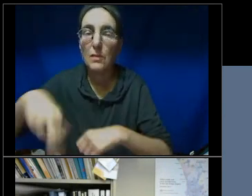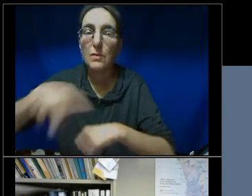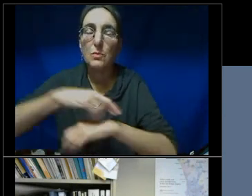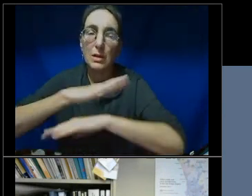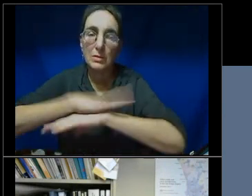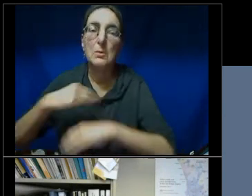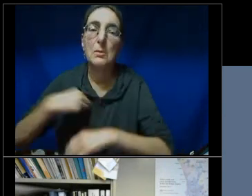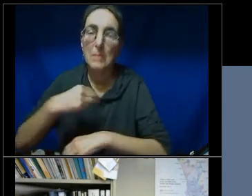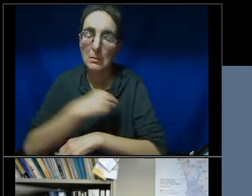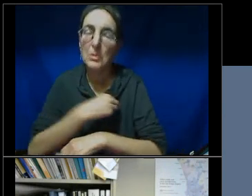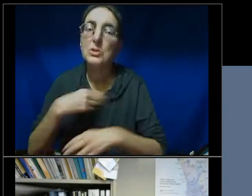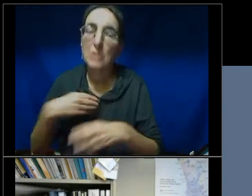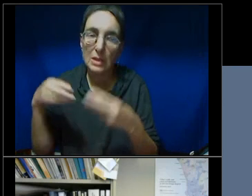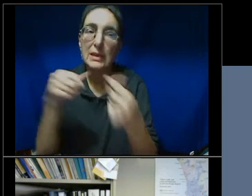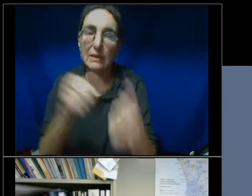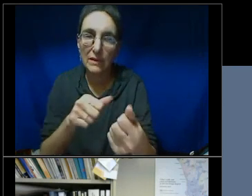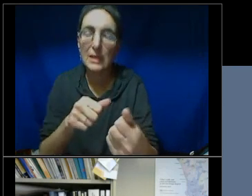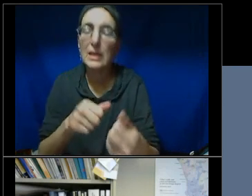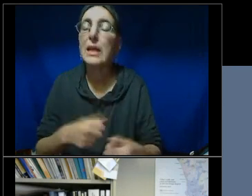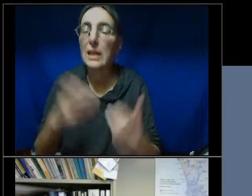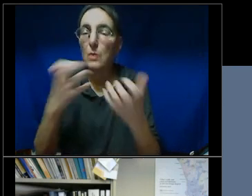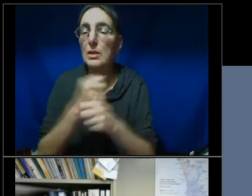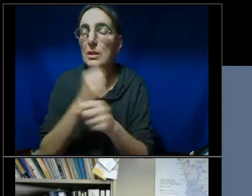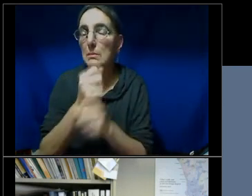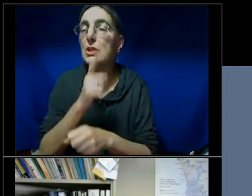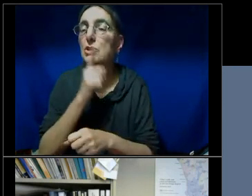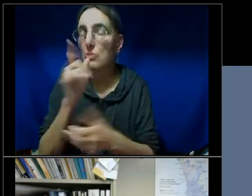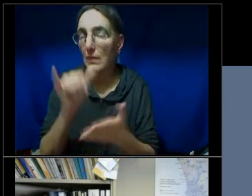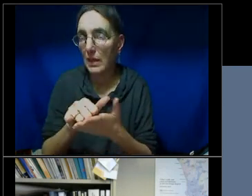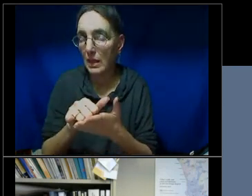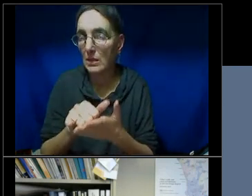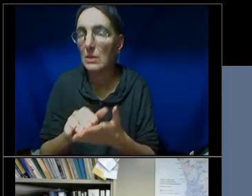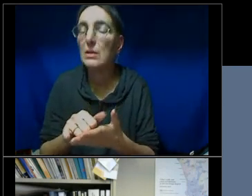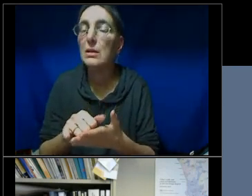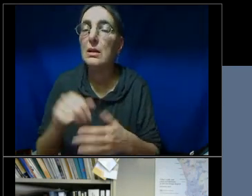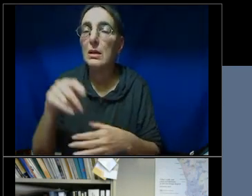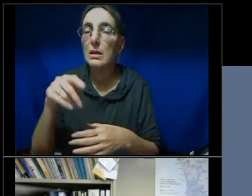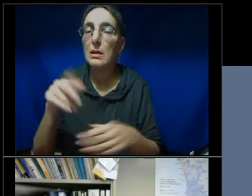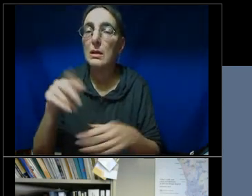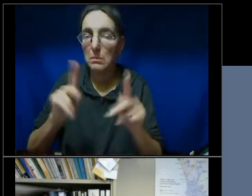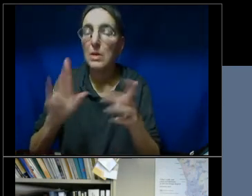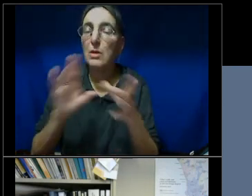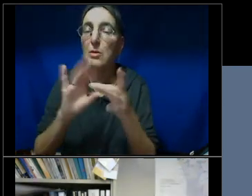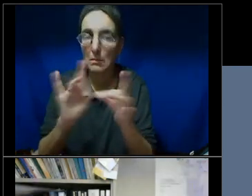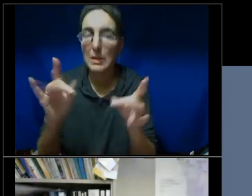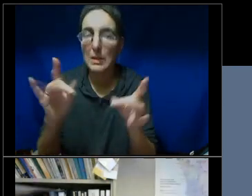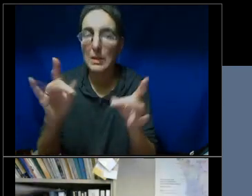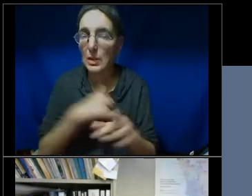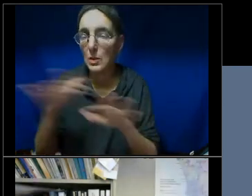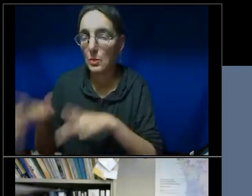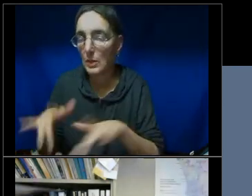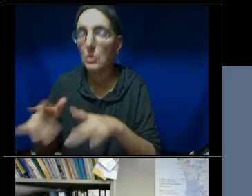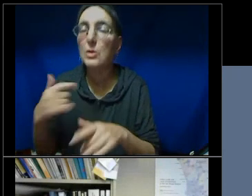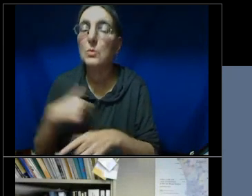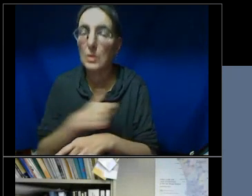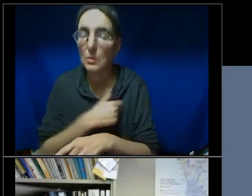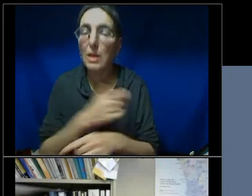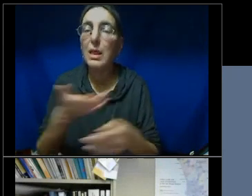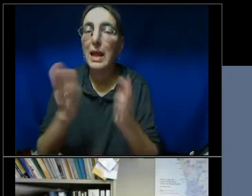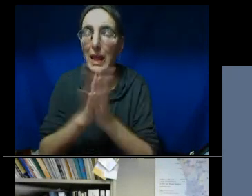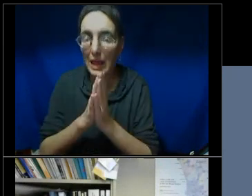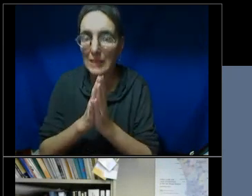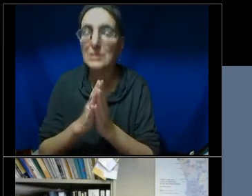giving. And I just wanted to make sure that as public comment that we recorded that we will ask that this be presented in